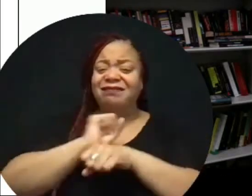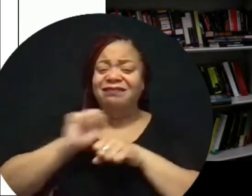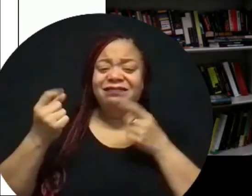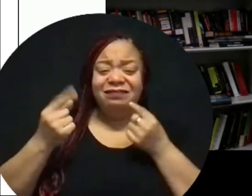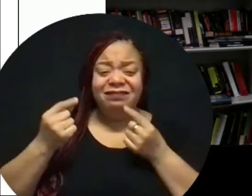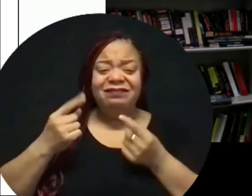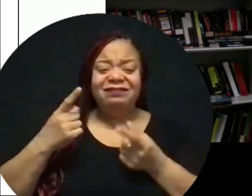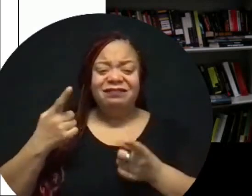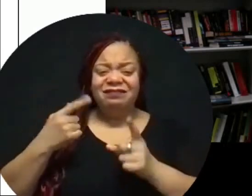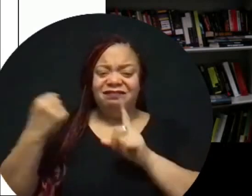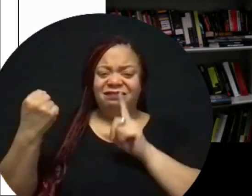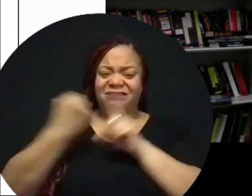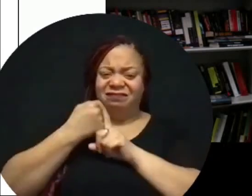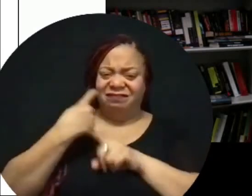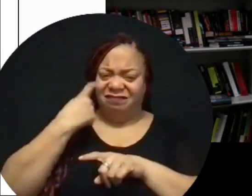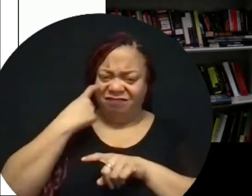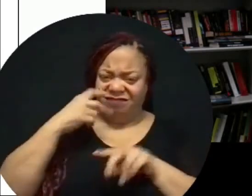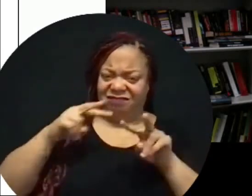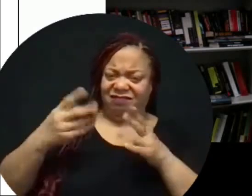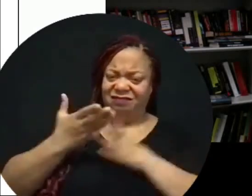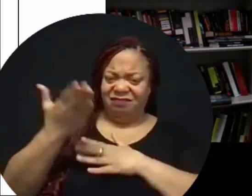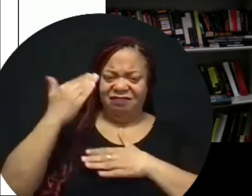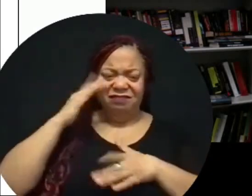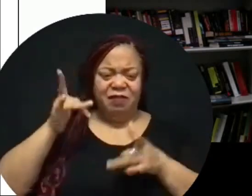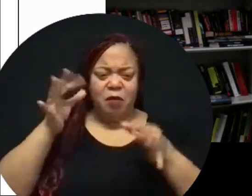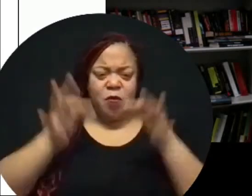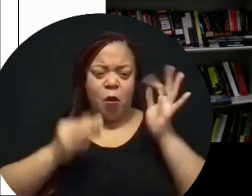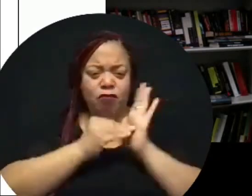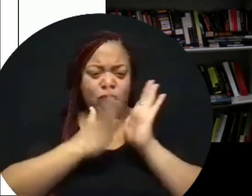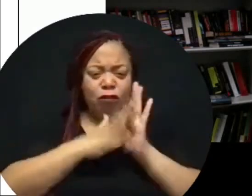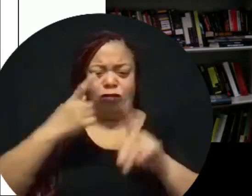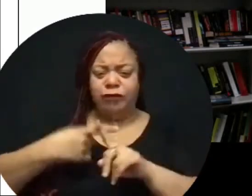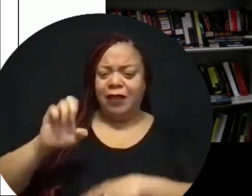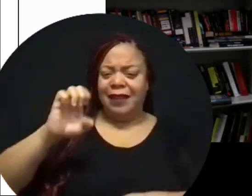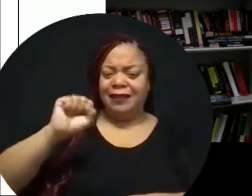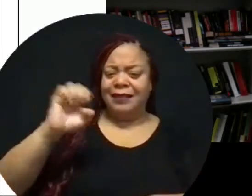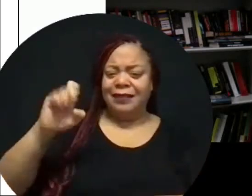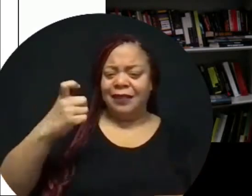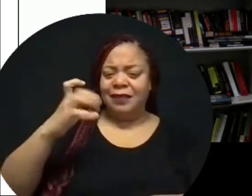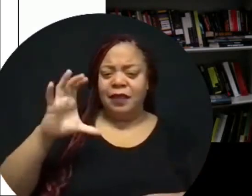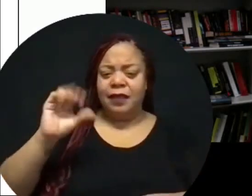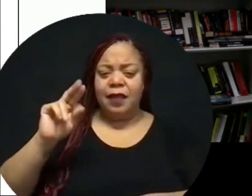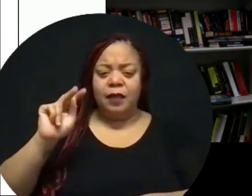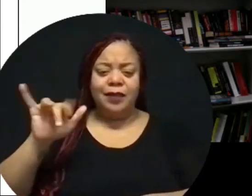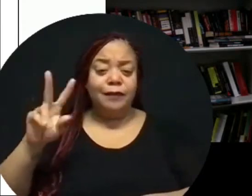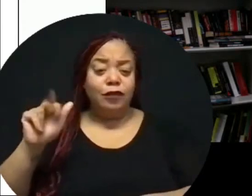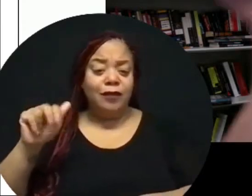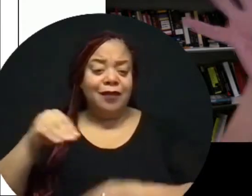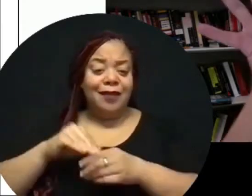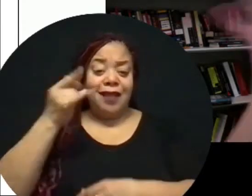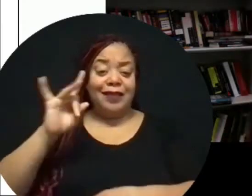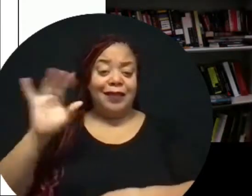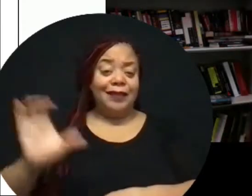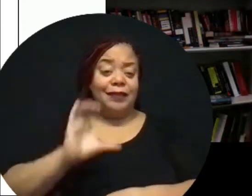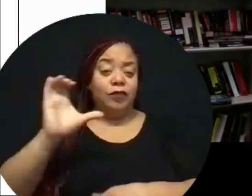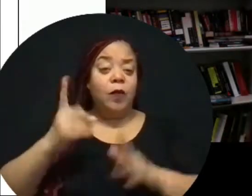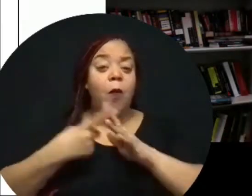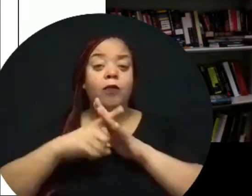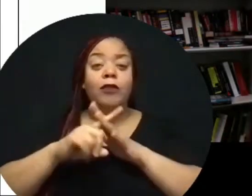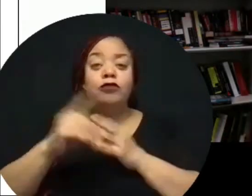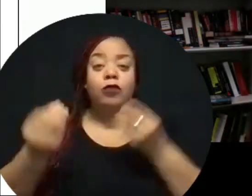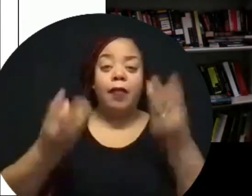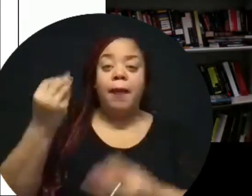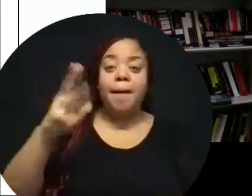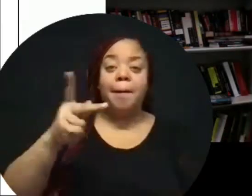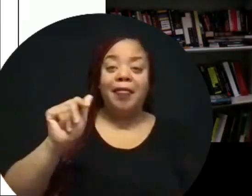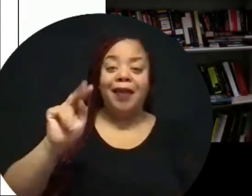original plantation Virginia, settled illegally in the 1640s, even by the Crown's own,